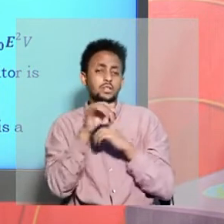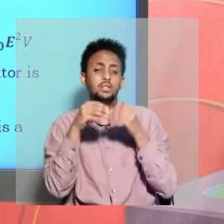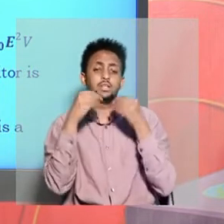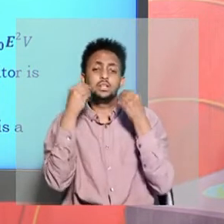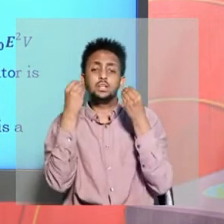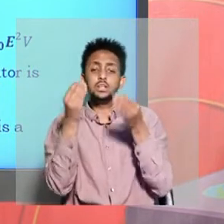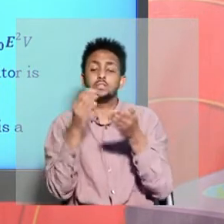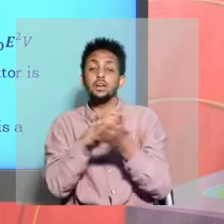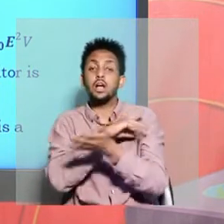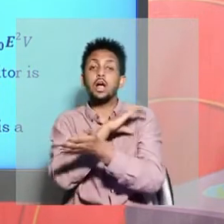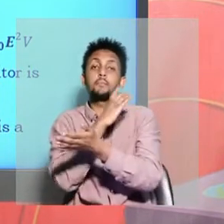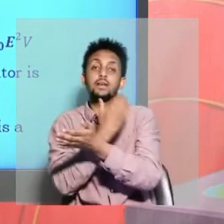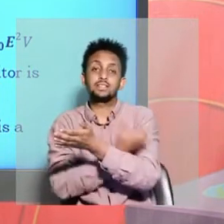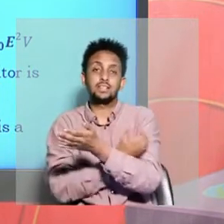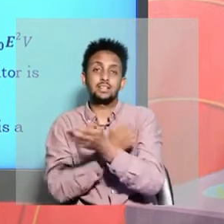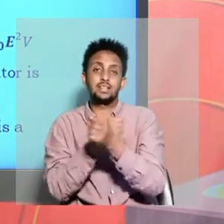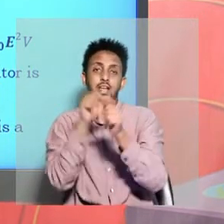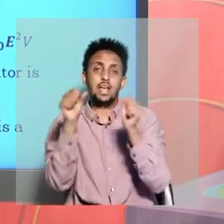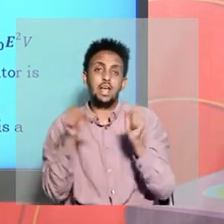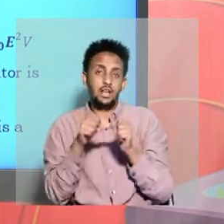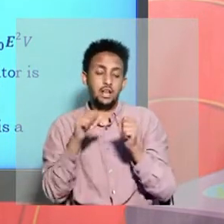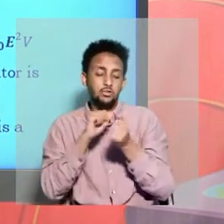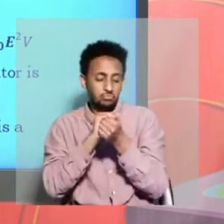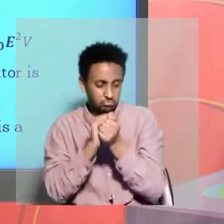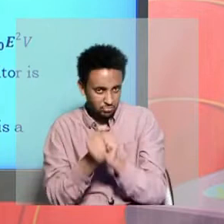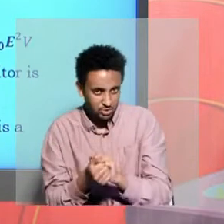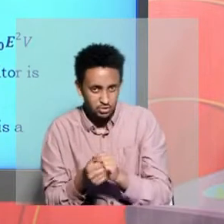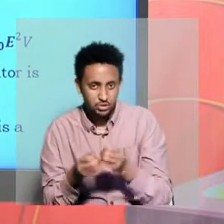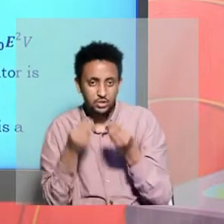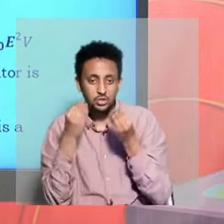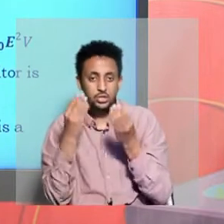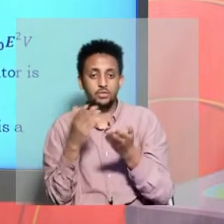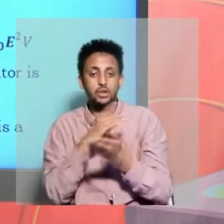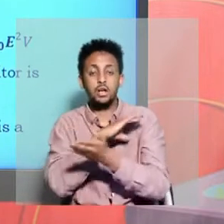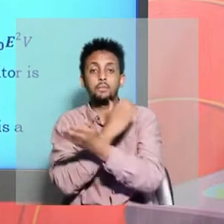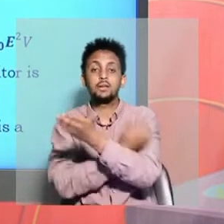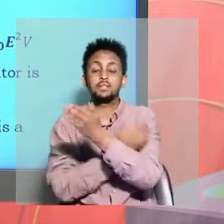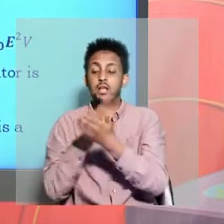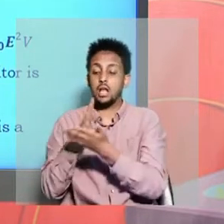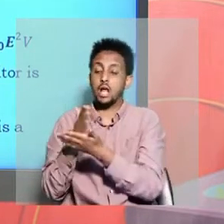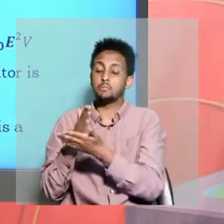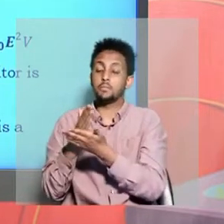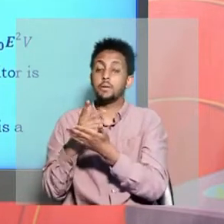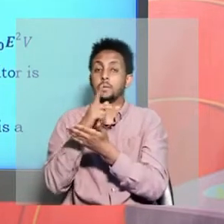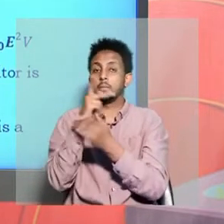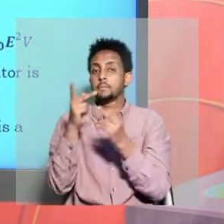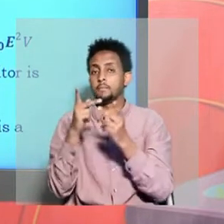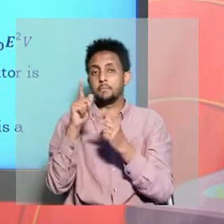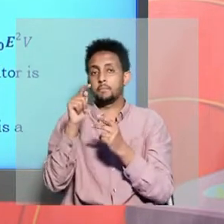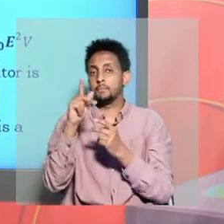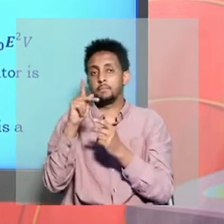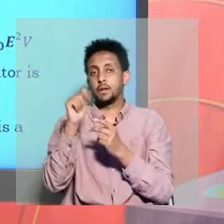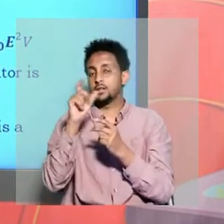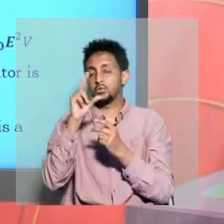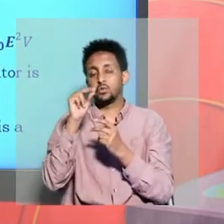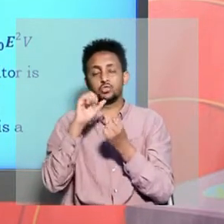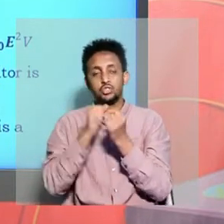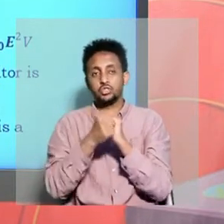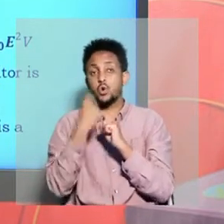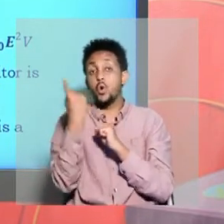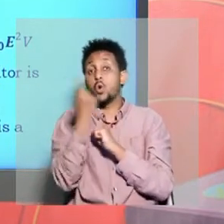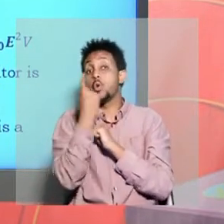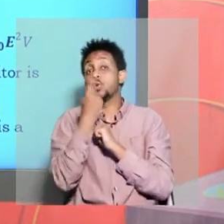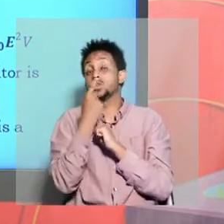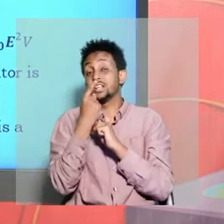given capacitor. The area is not going to be changed for a given capacitor. The gap between the plates are not going to be changed. The